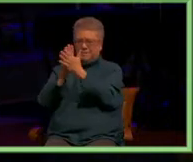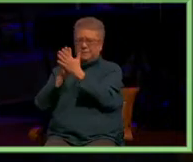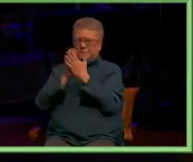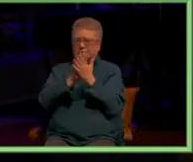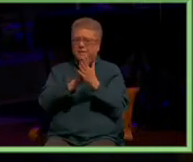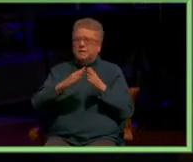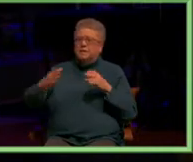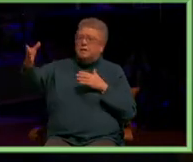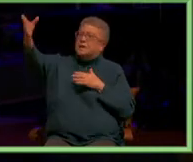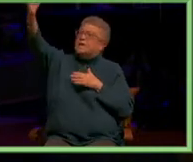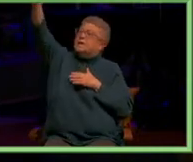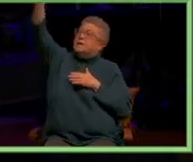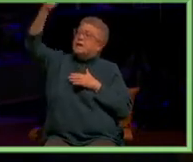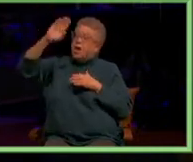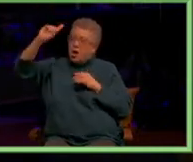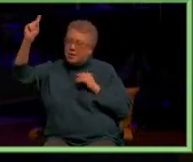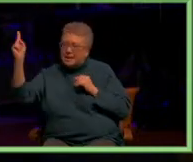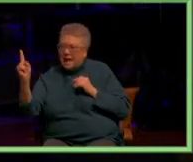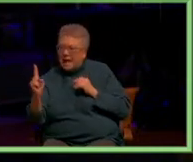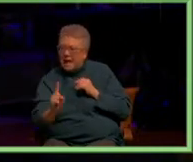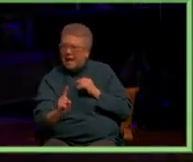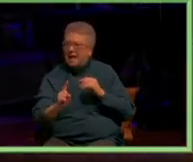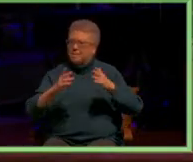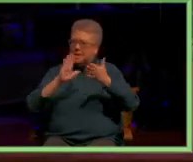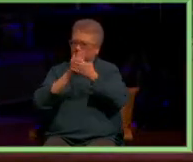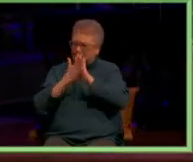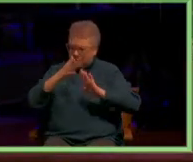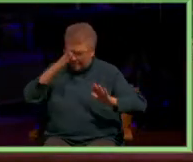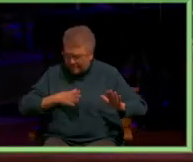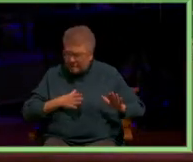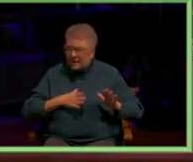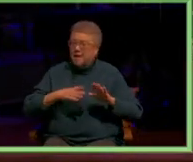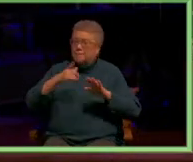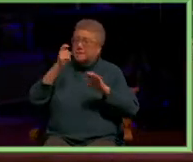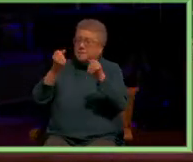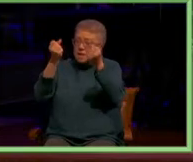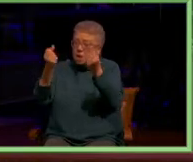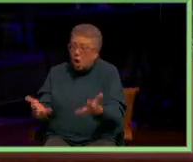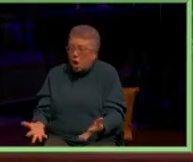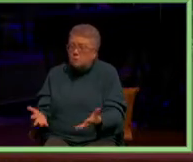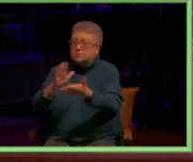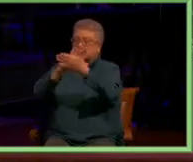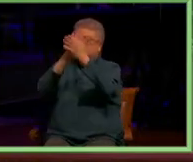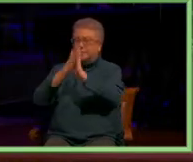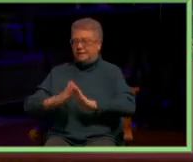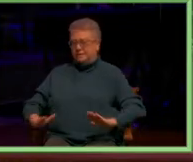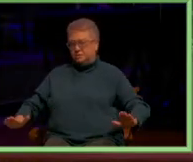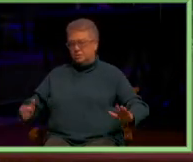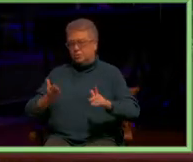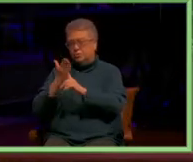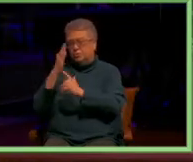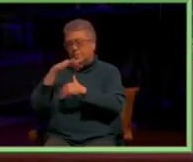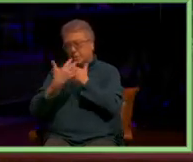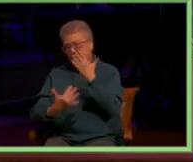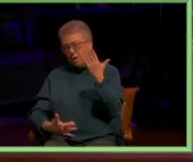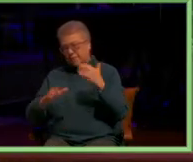God in the flesh, as verse 21 would tell us, brought us peace by the blood of the